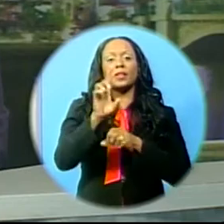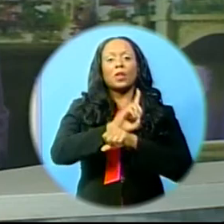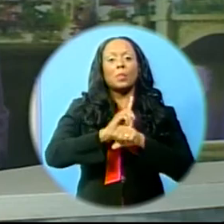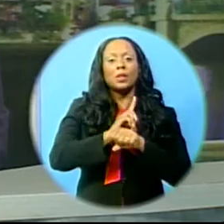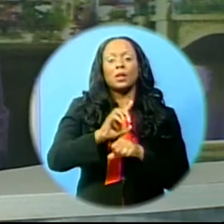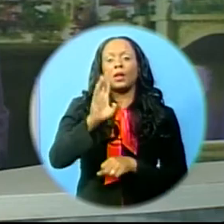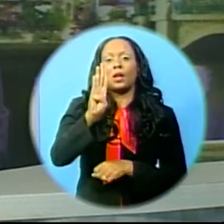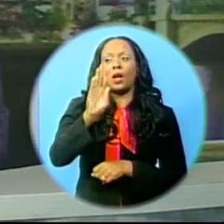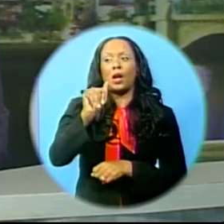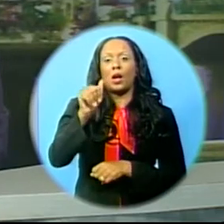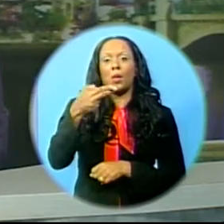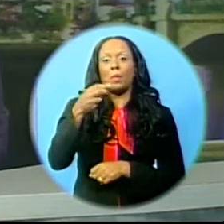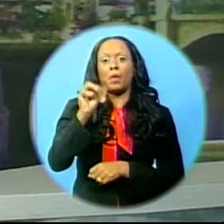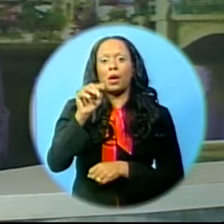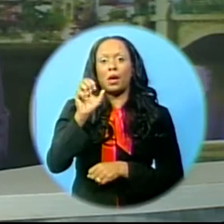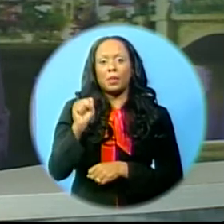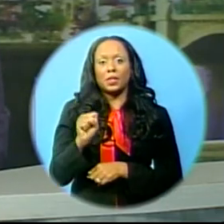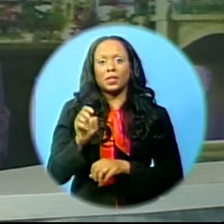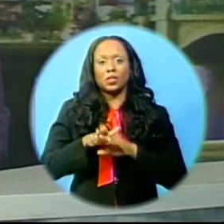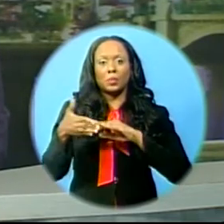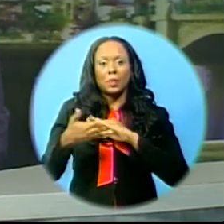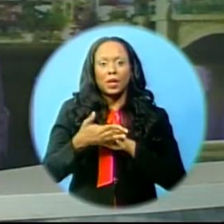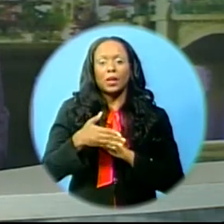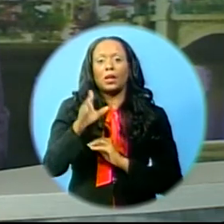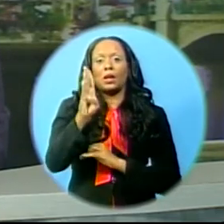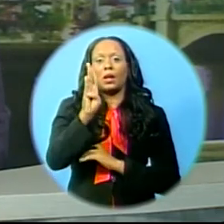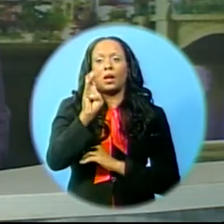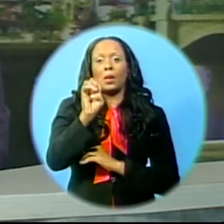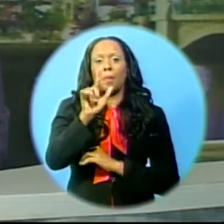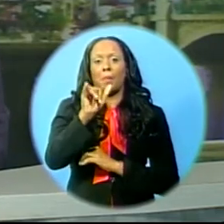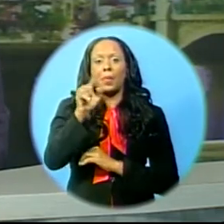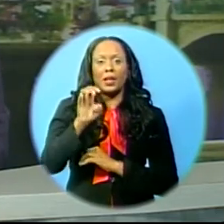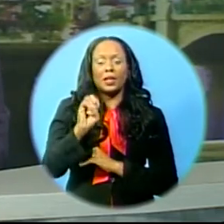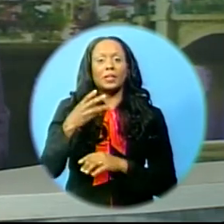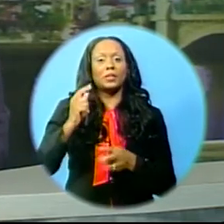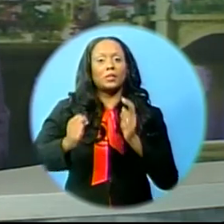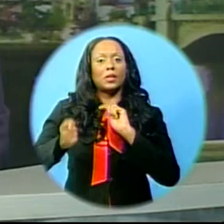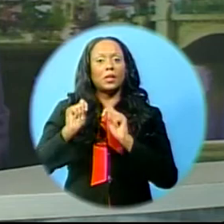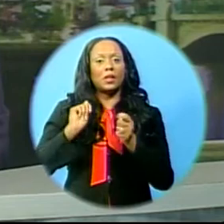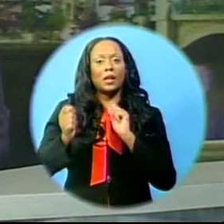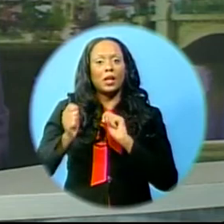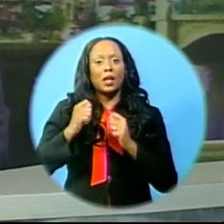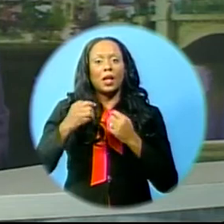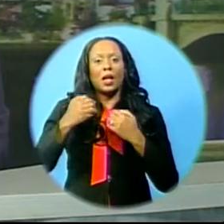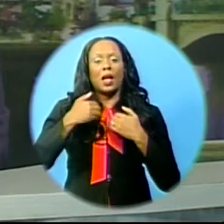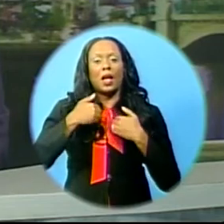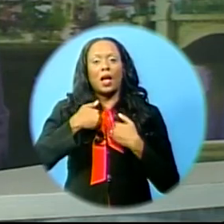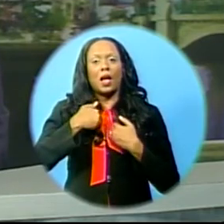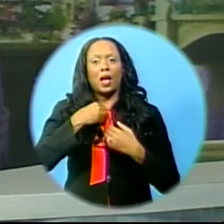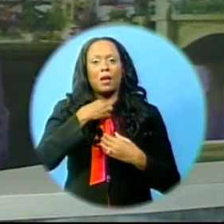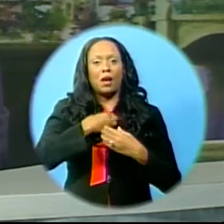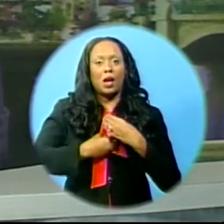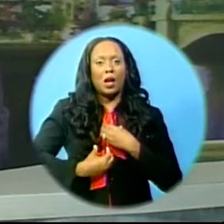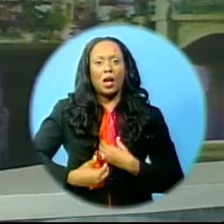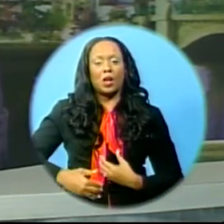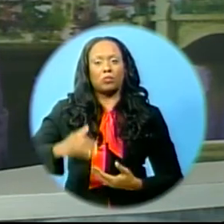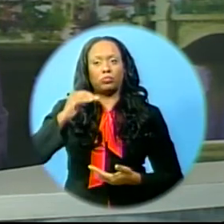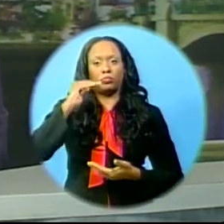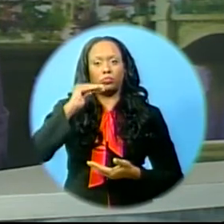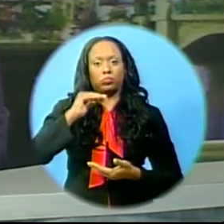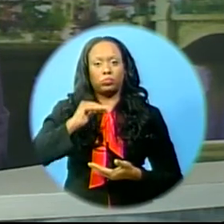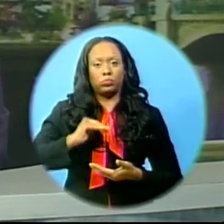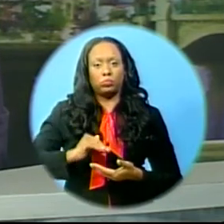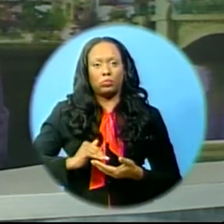Dominica, Bahamas, Belize, Jamaica, and Trinidad and Tobago all have undernourishment levels less than 10% of their